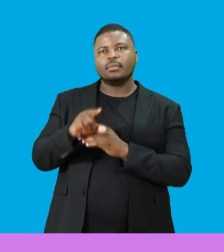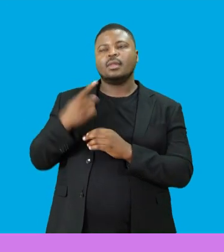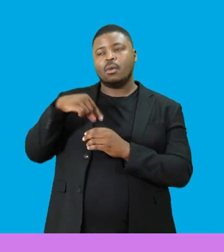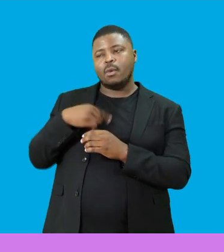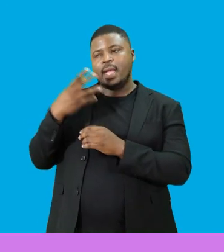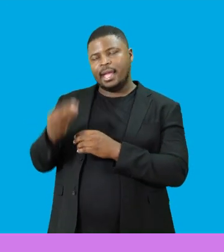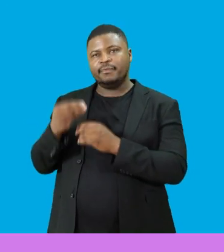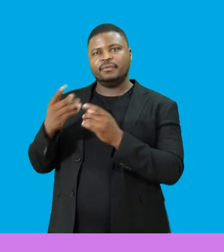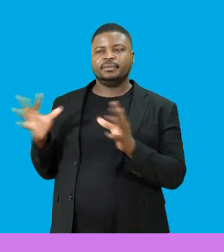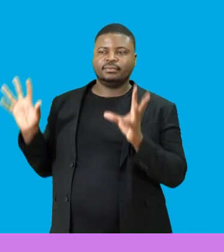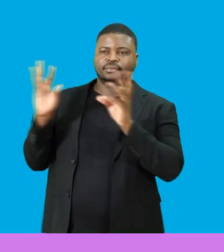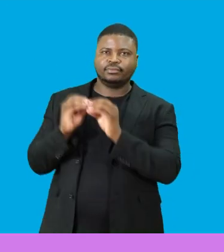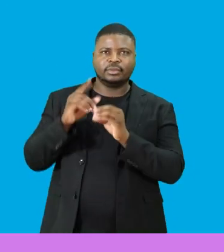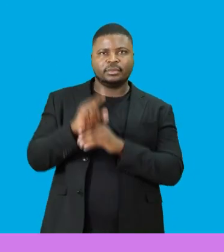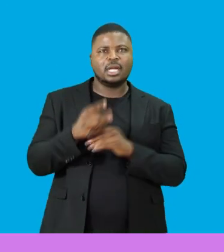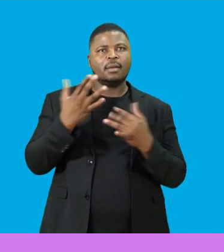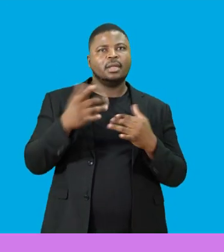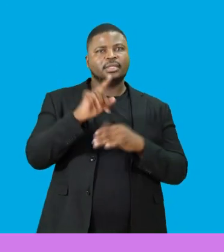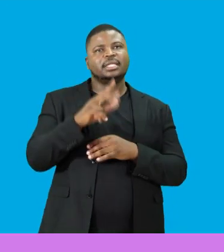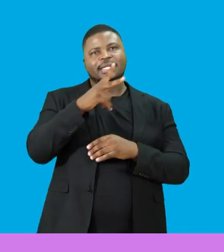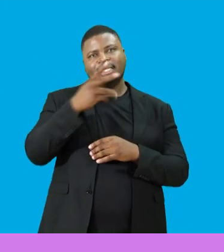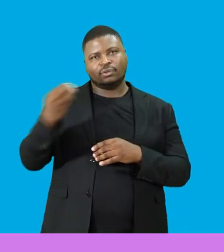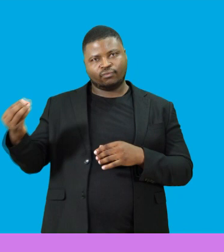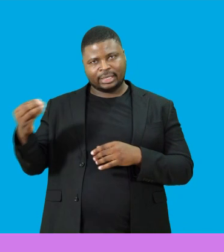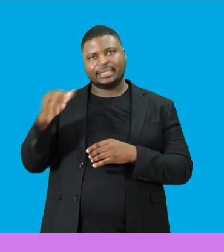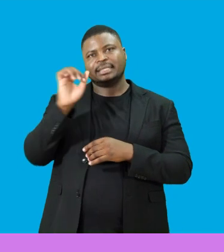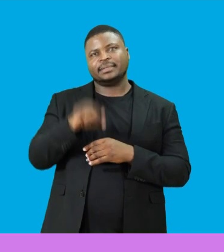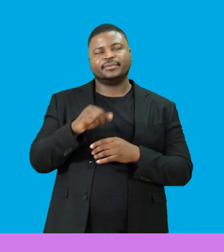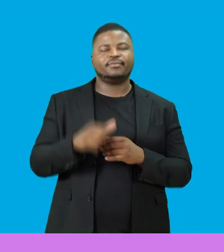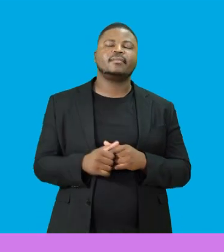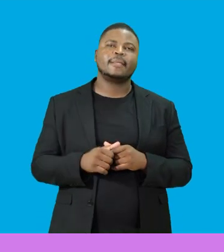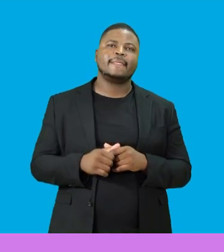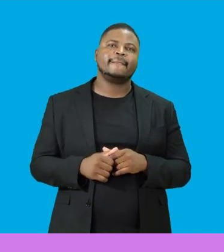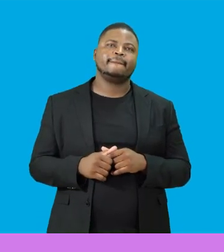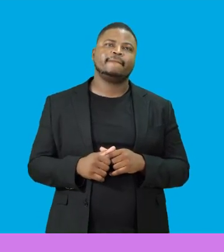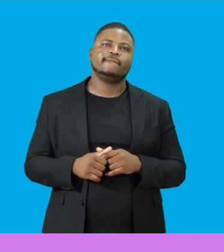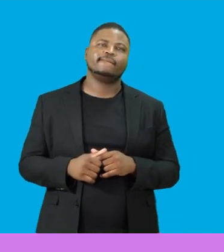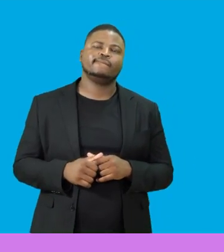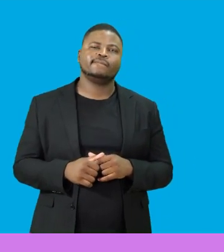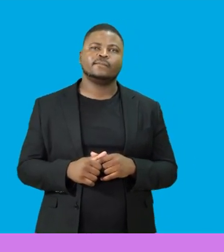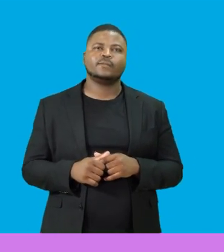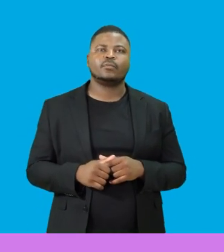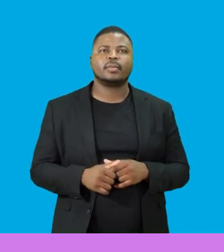means we've got a total of 800 rands. Now we can use our formula. So we can say